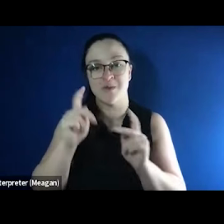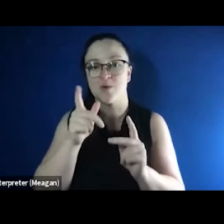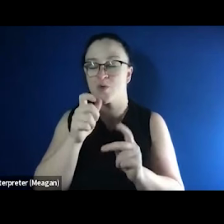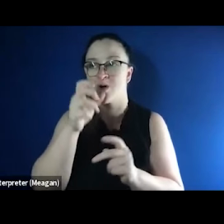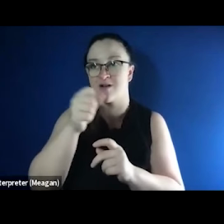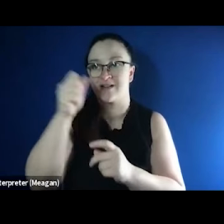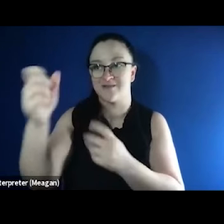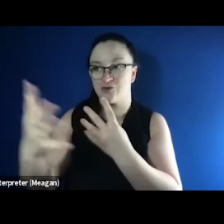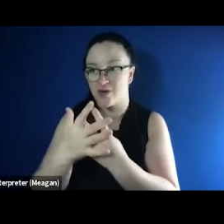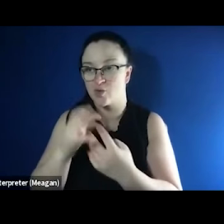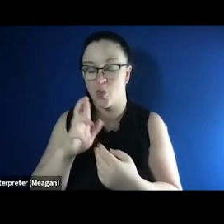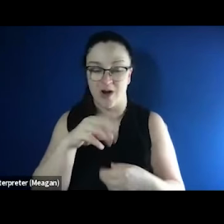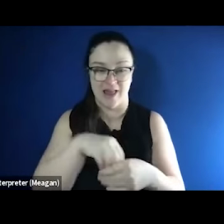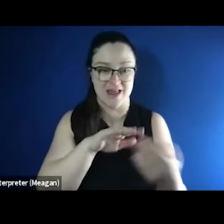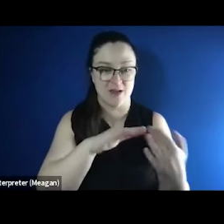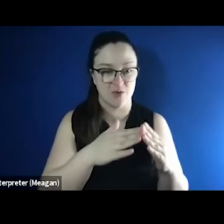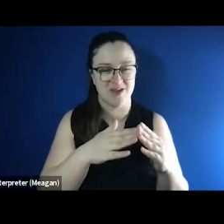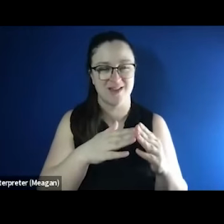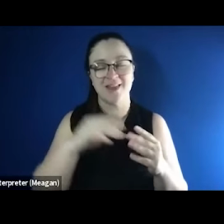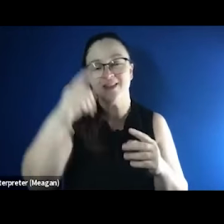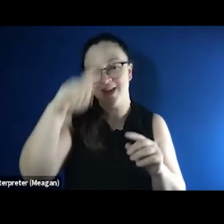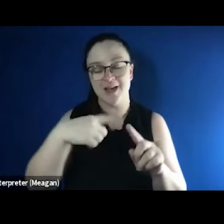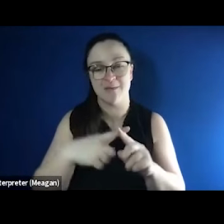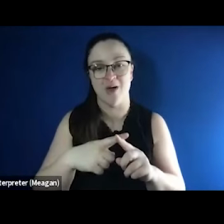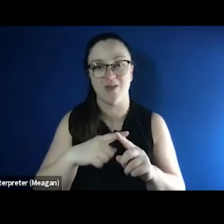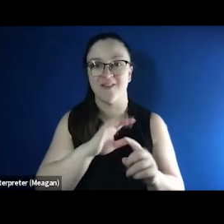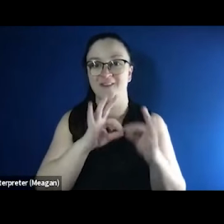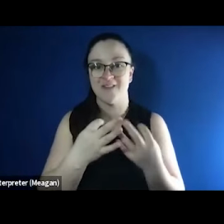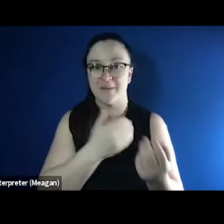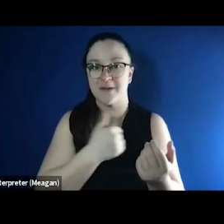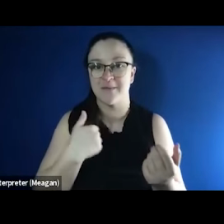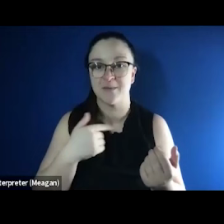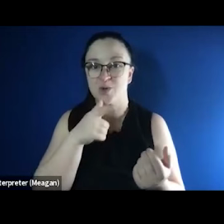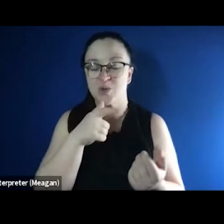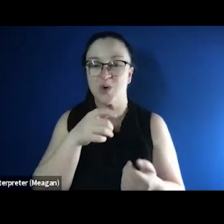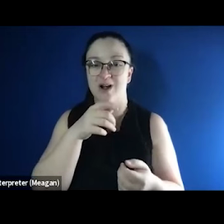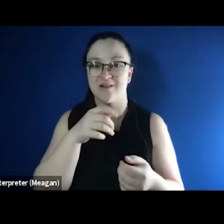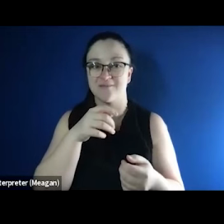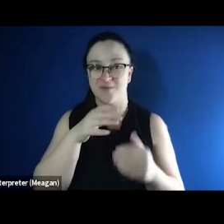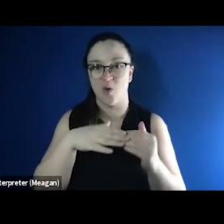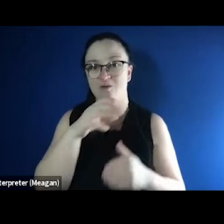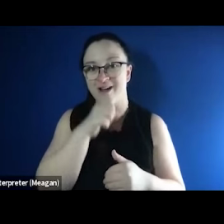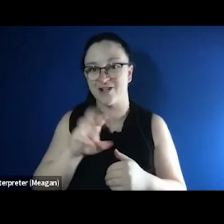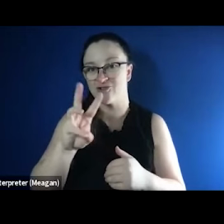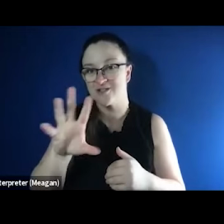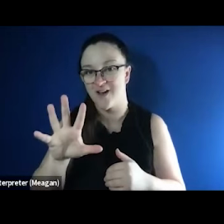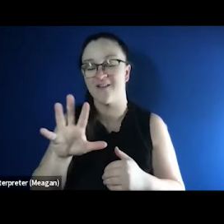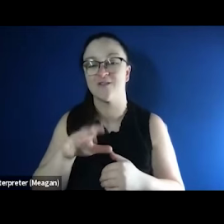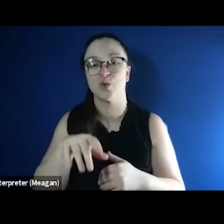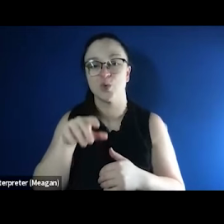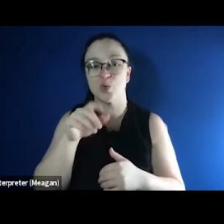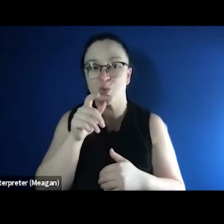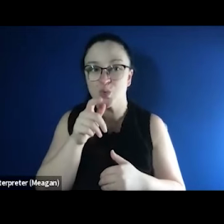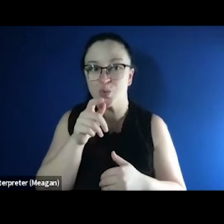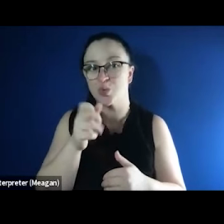community, keeping in mind the loved ones that you might have who are aged 65 or older, who are dealing with mild cognitive impairment